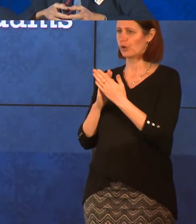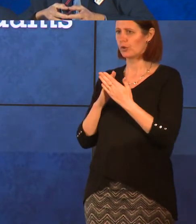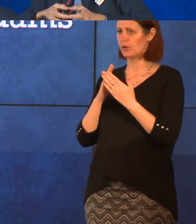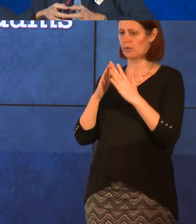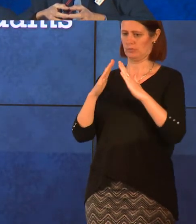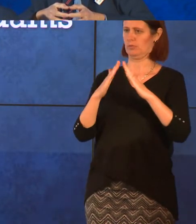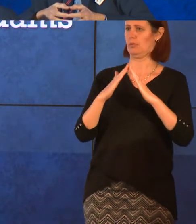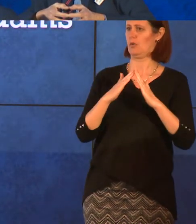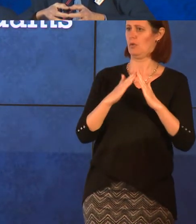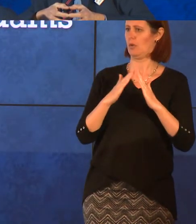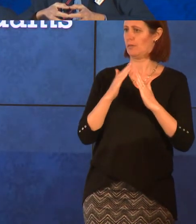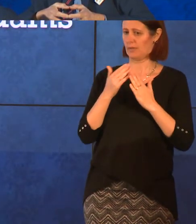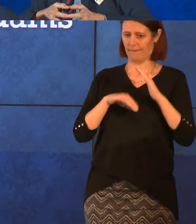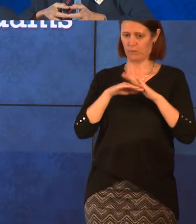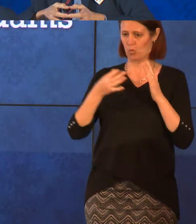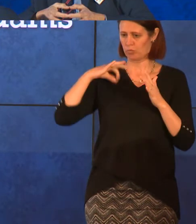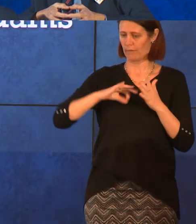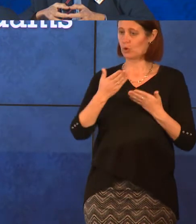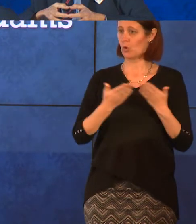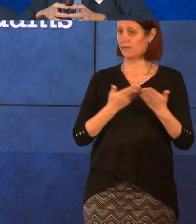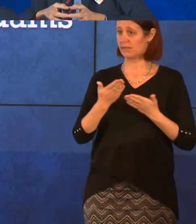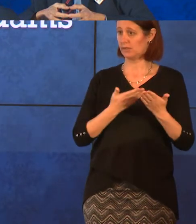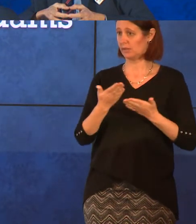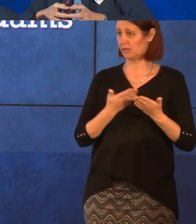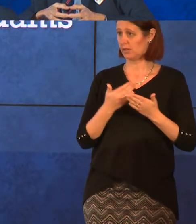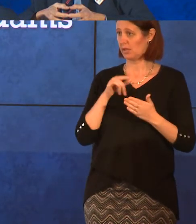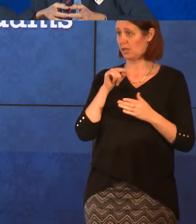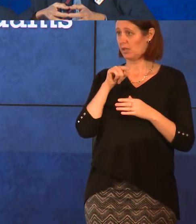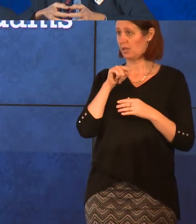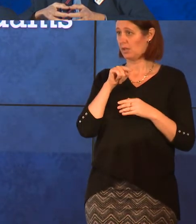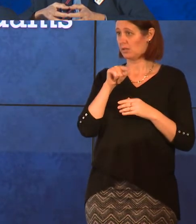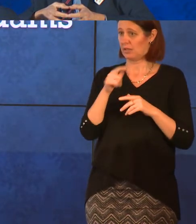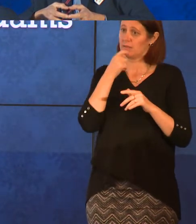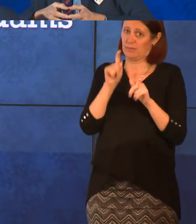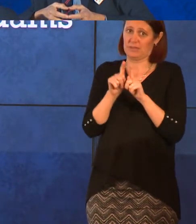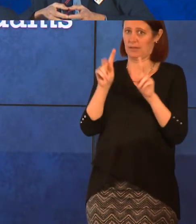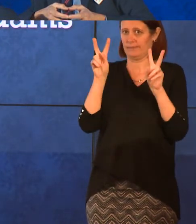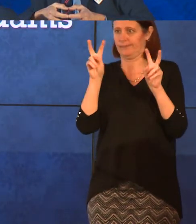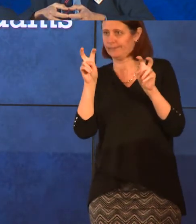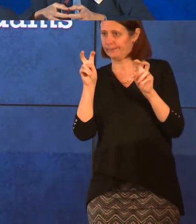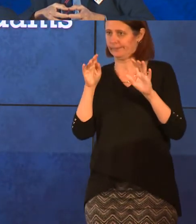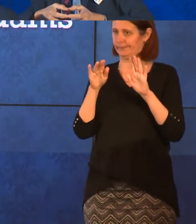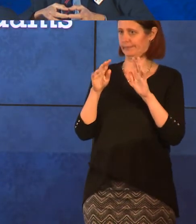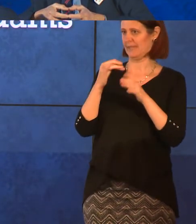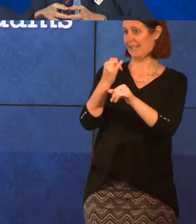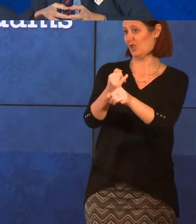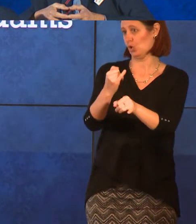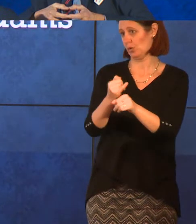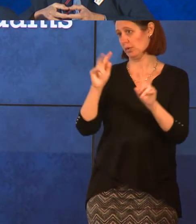for-profit services that essentially are quasi-institutions,